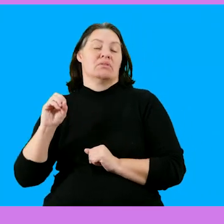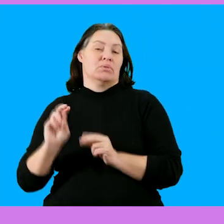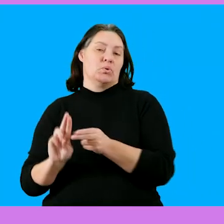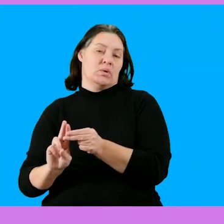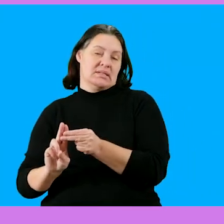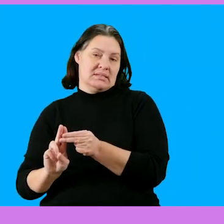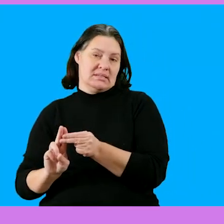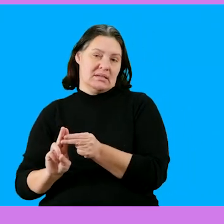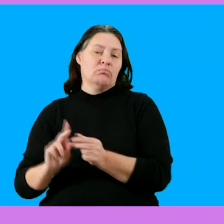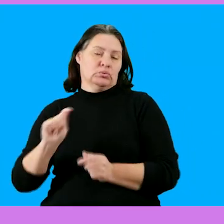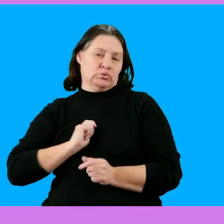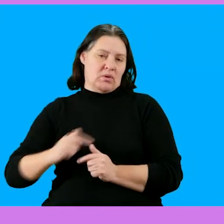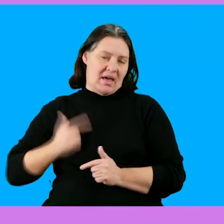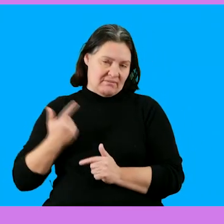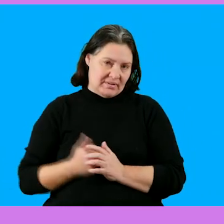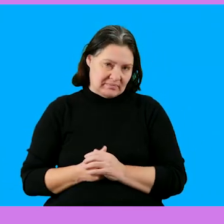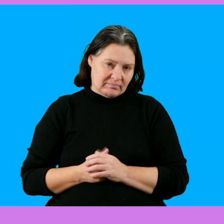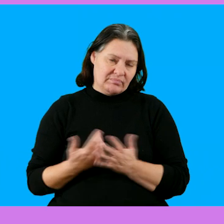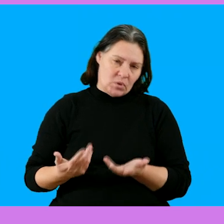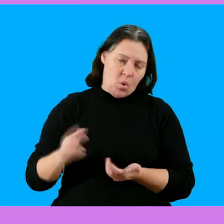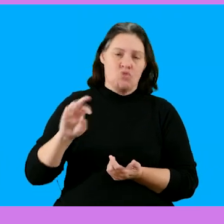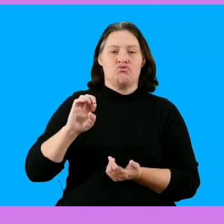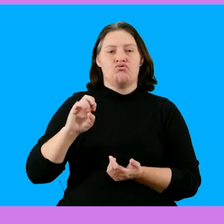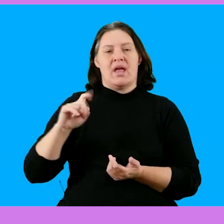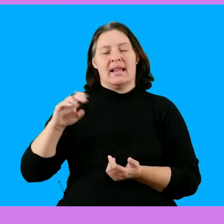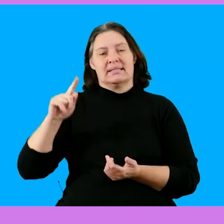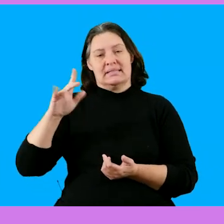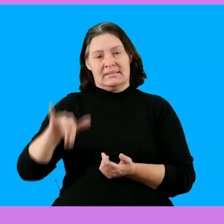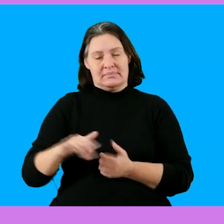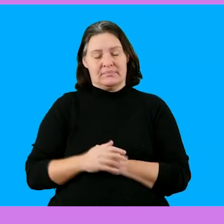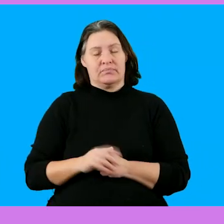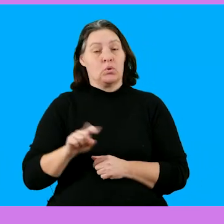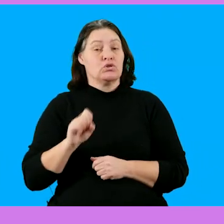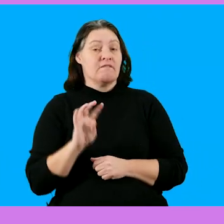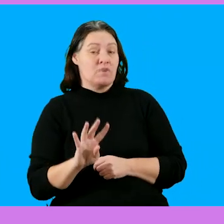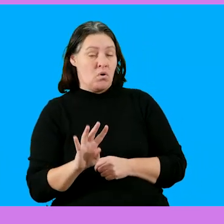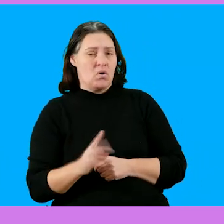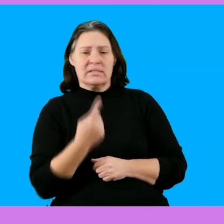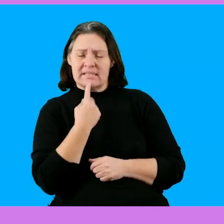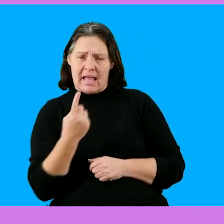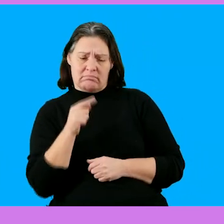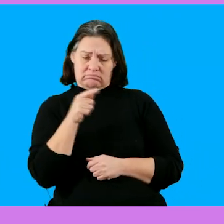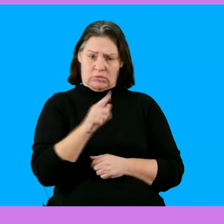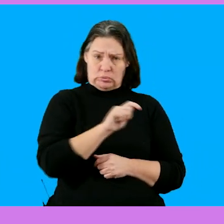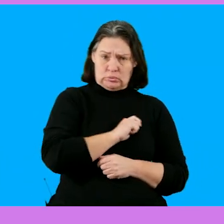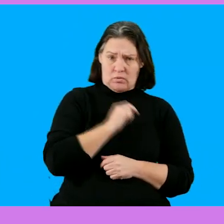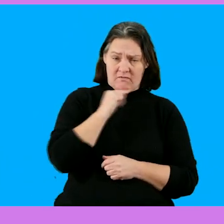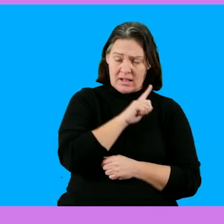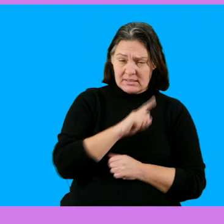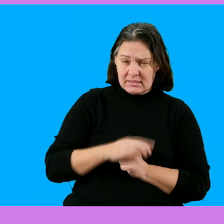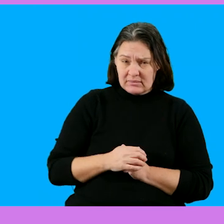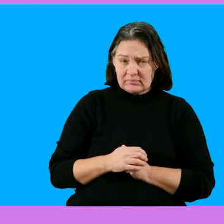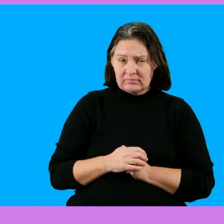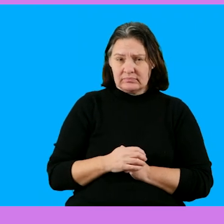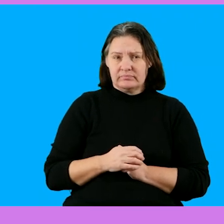700 units in real life or reality. Then question number 4. State whether the following statement is